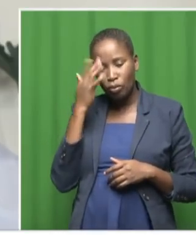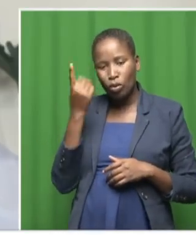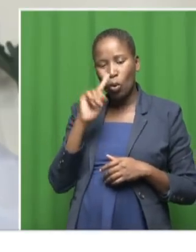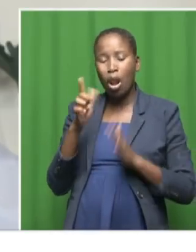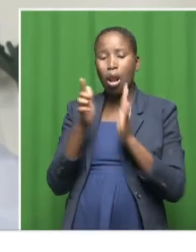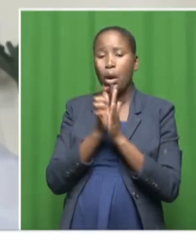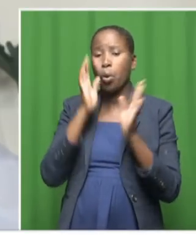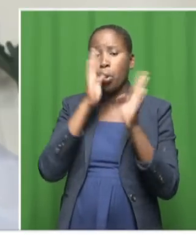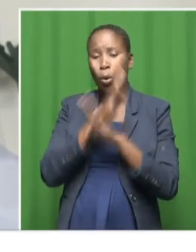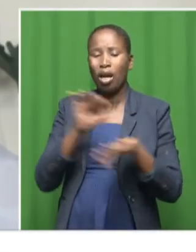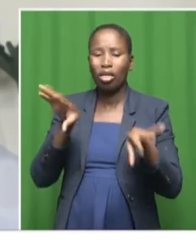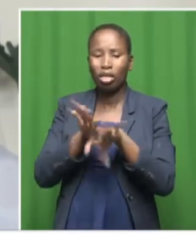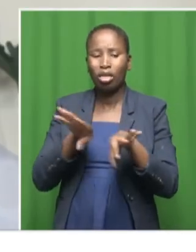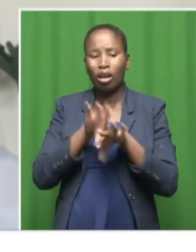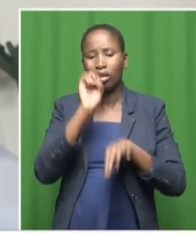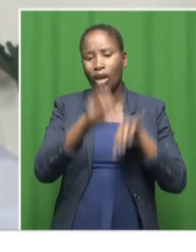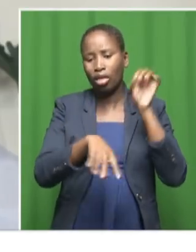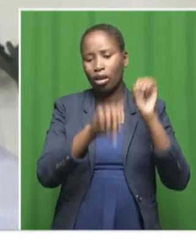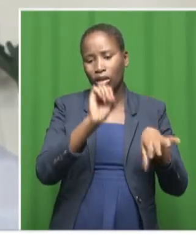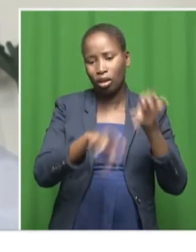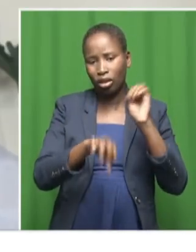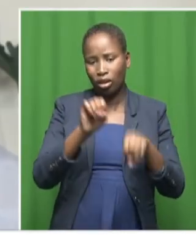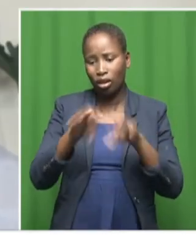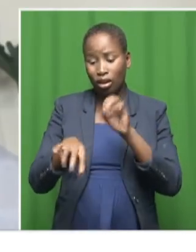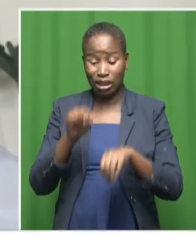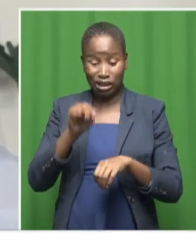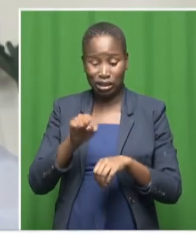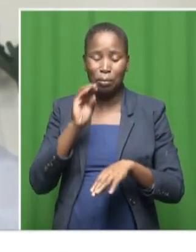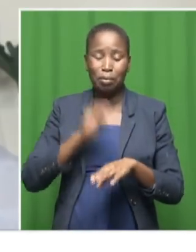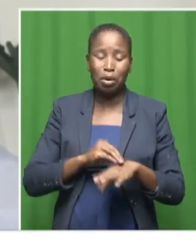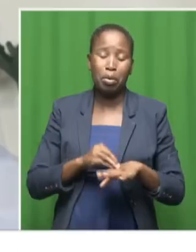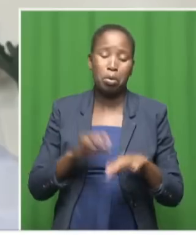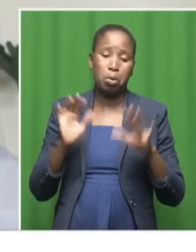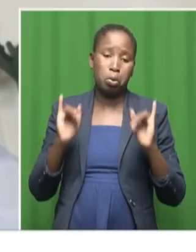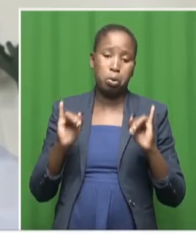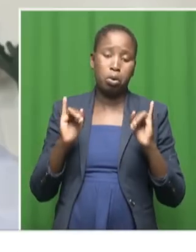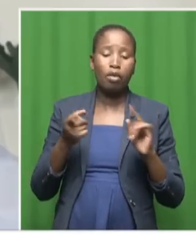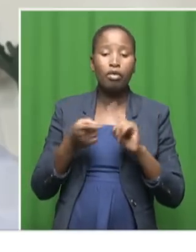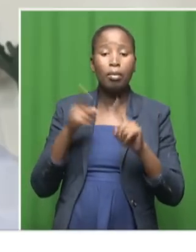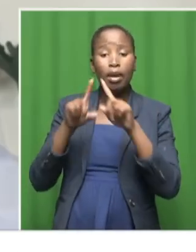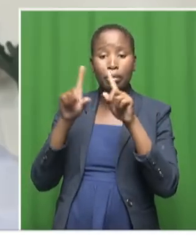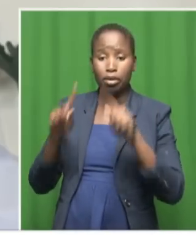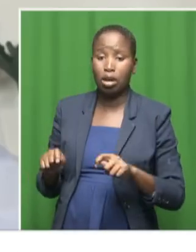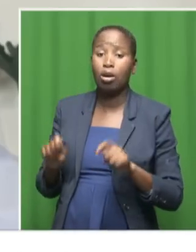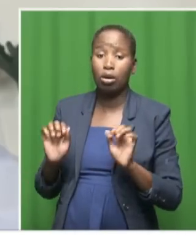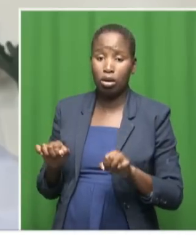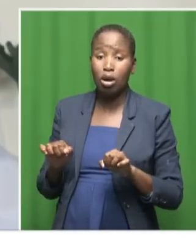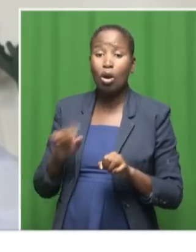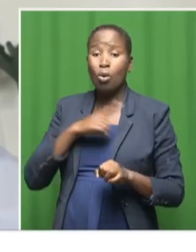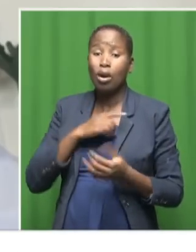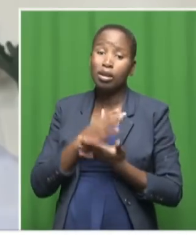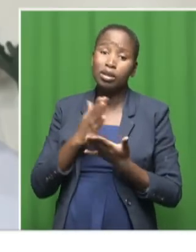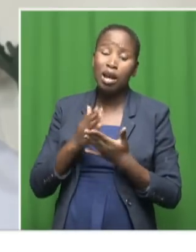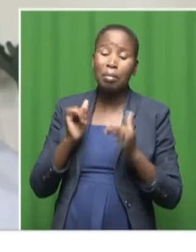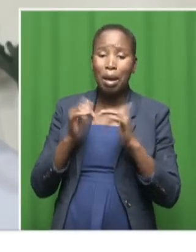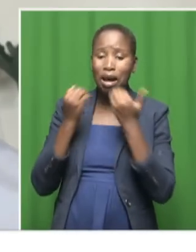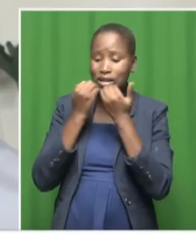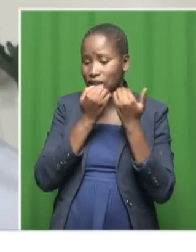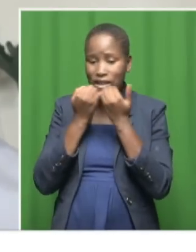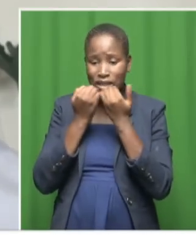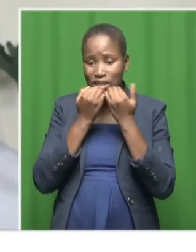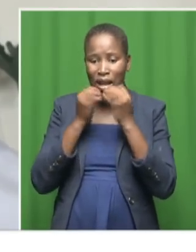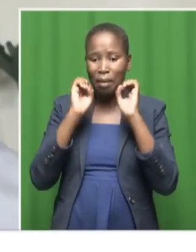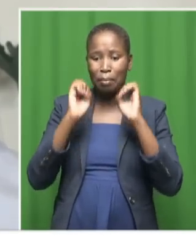always been endemic and has been a problem for City of Cape Town officials. And, some people dump plastic, hence blocking some